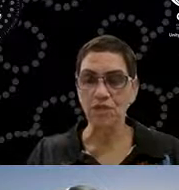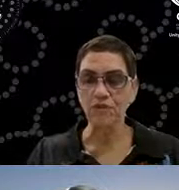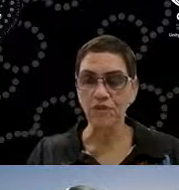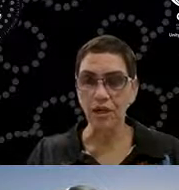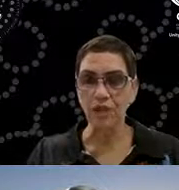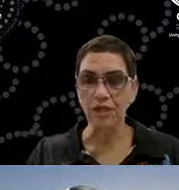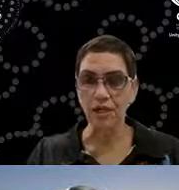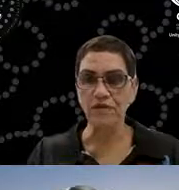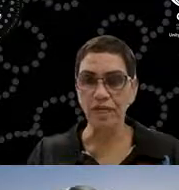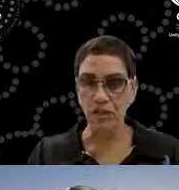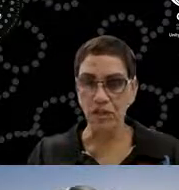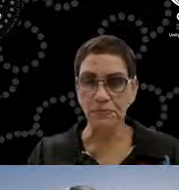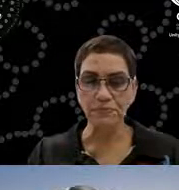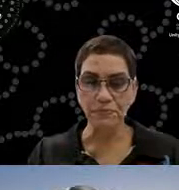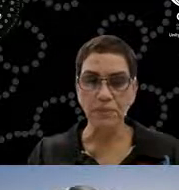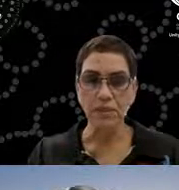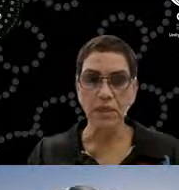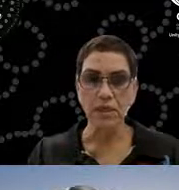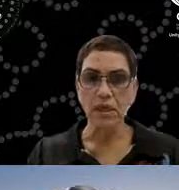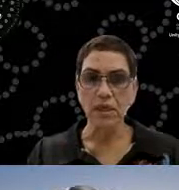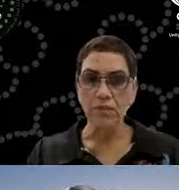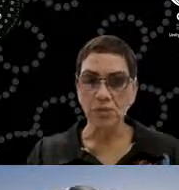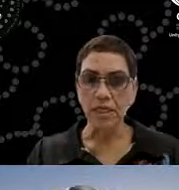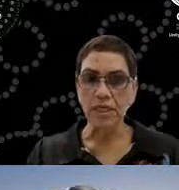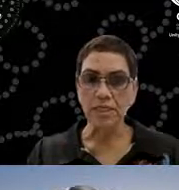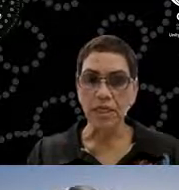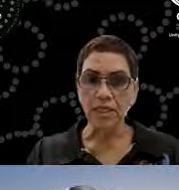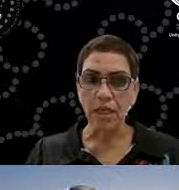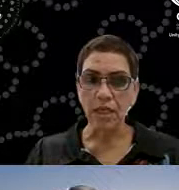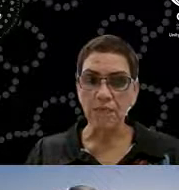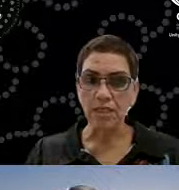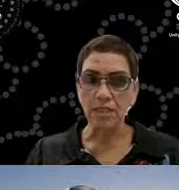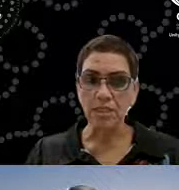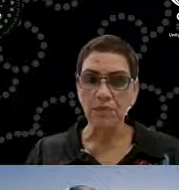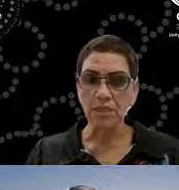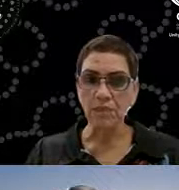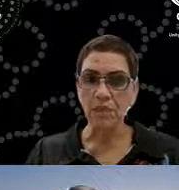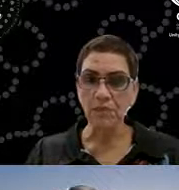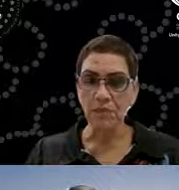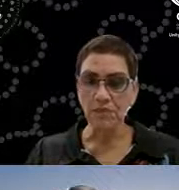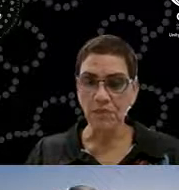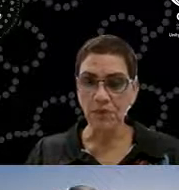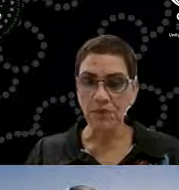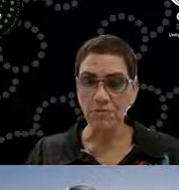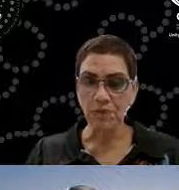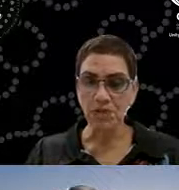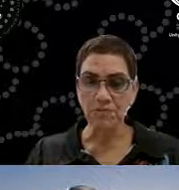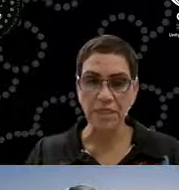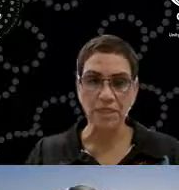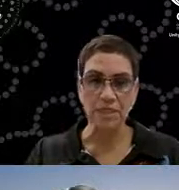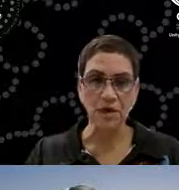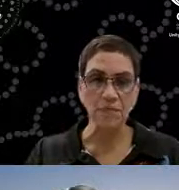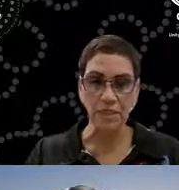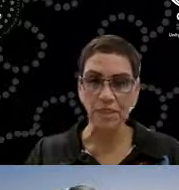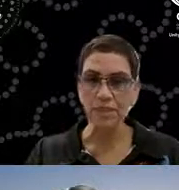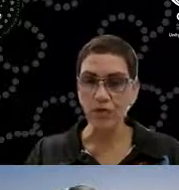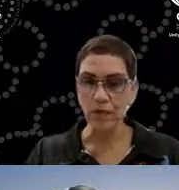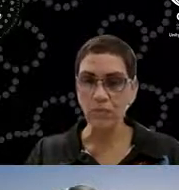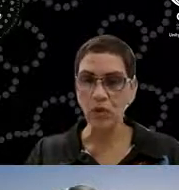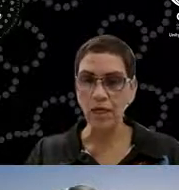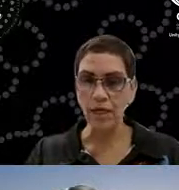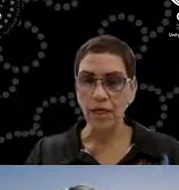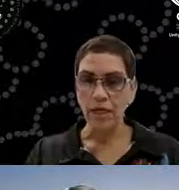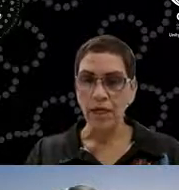continuing professional development innovation, which means that this is the first time that we've used Patricia Benner's